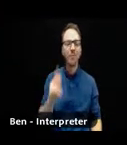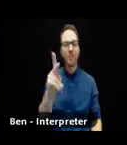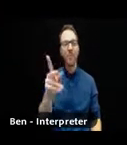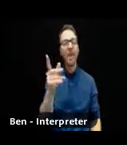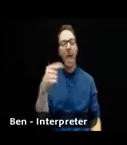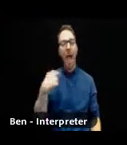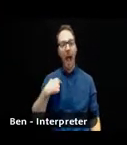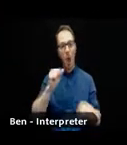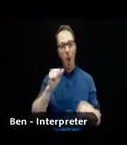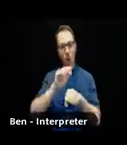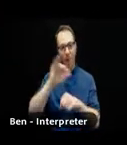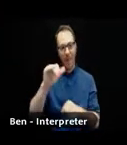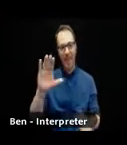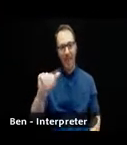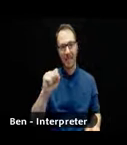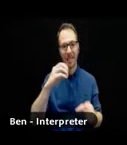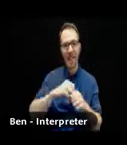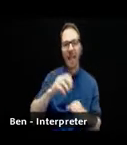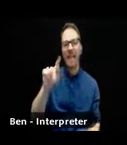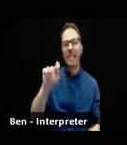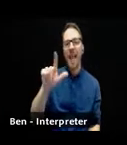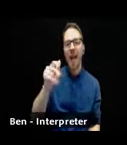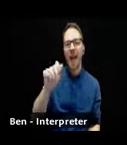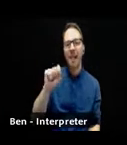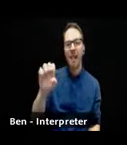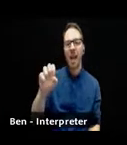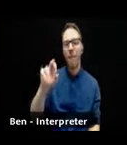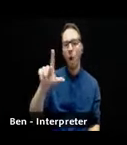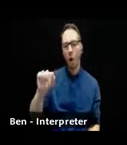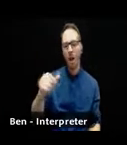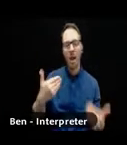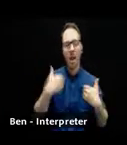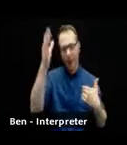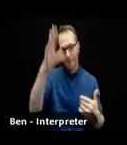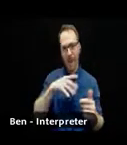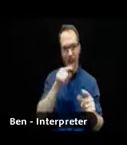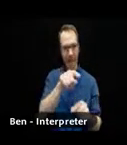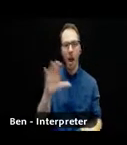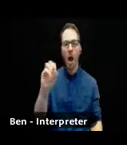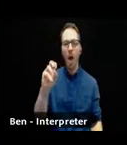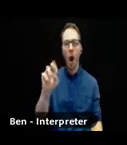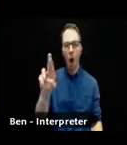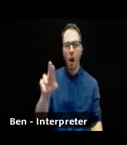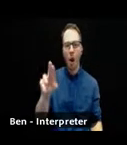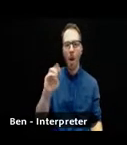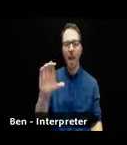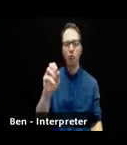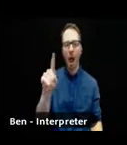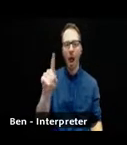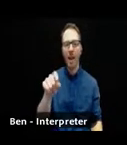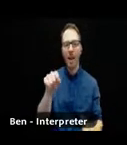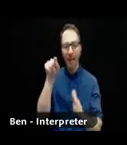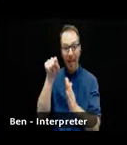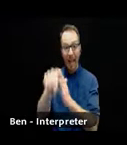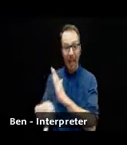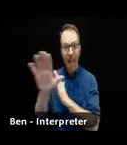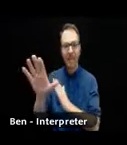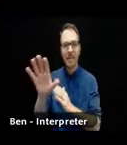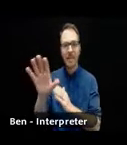on in Tallahassee, Florida, where a young man, this young man, Connor McBride, killed his